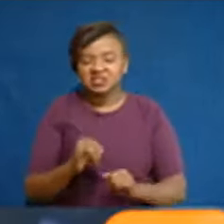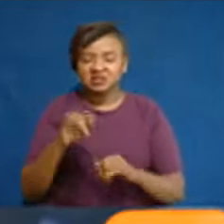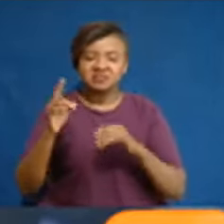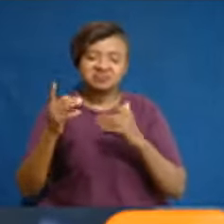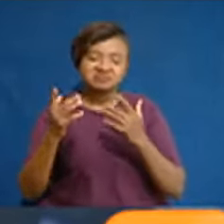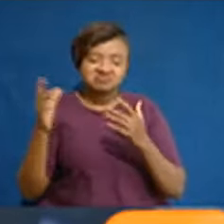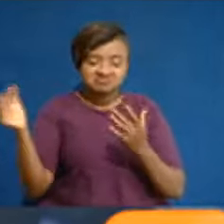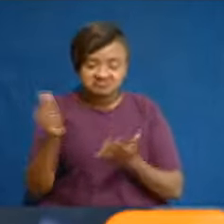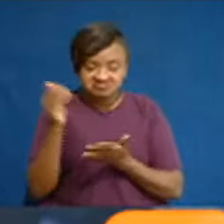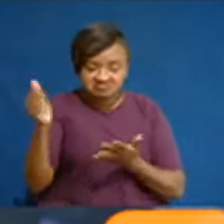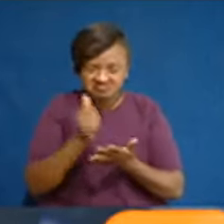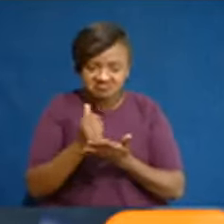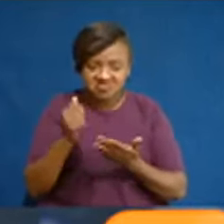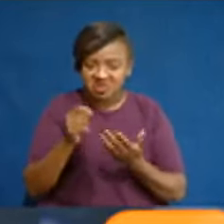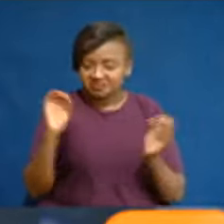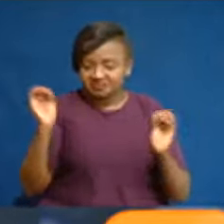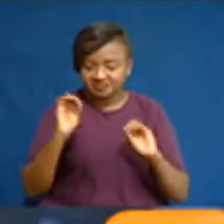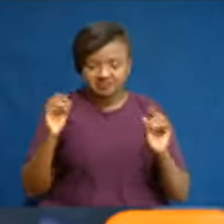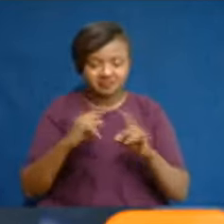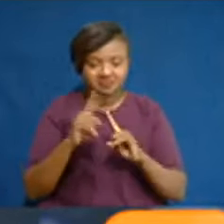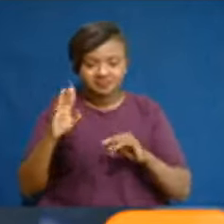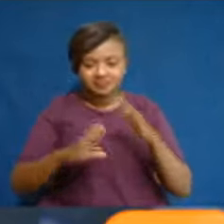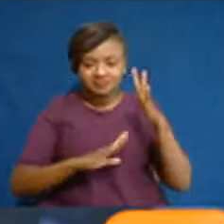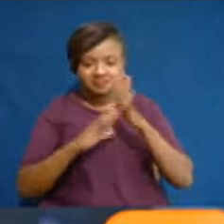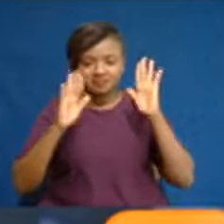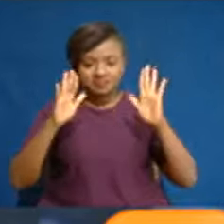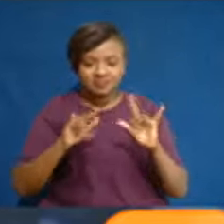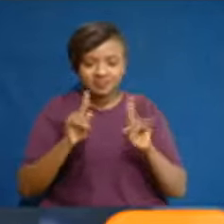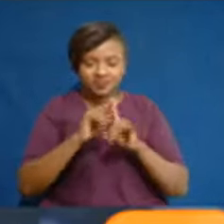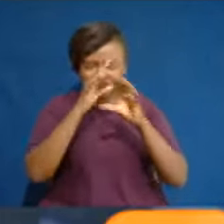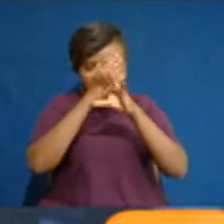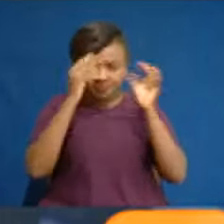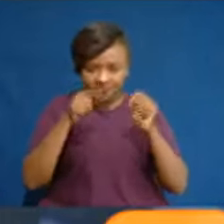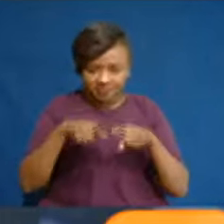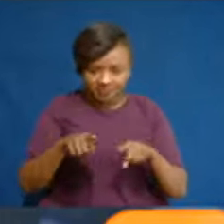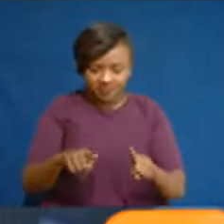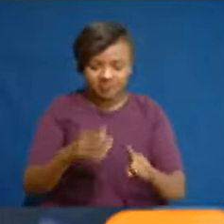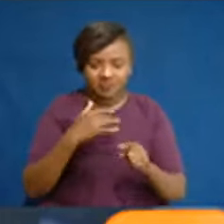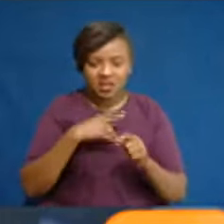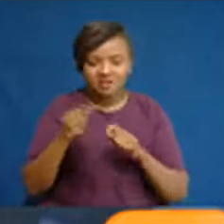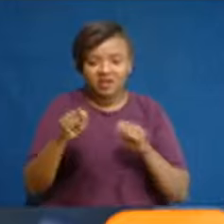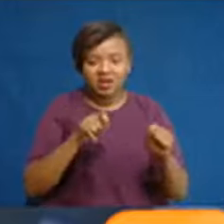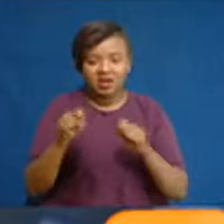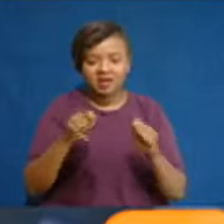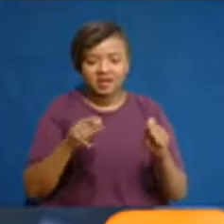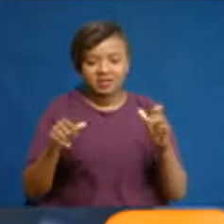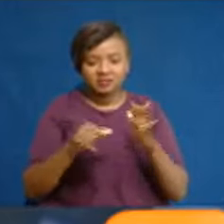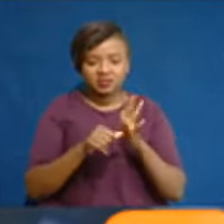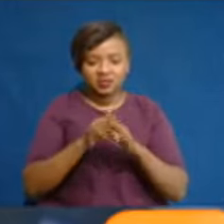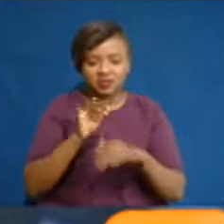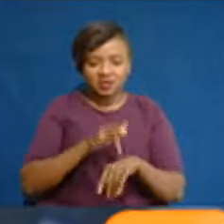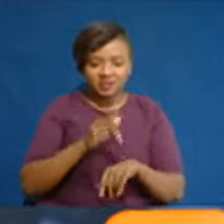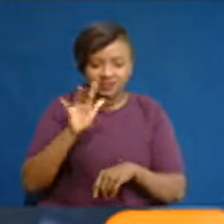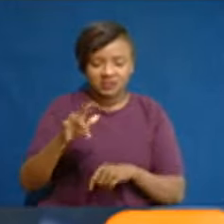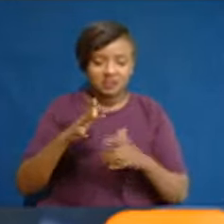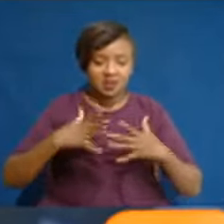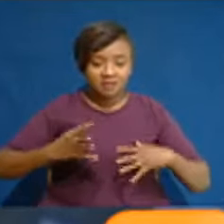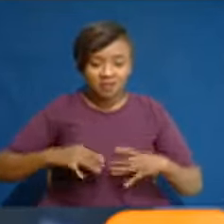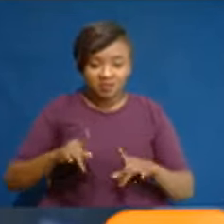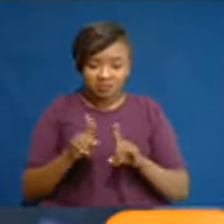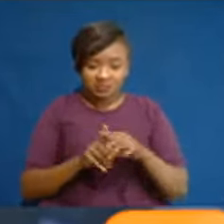skepticism is fundamental, and the head of state himself is confronted with a governance crisis that he must address, in that people no longer believe